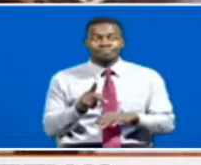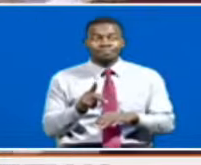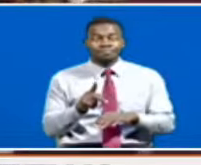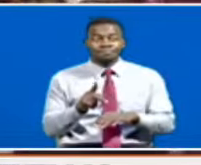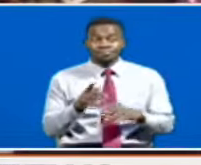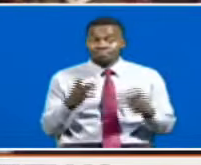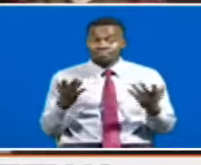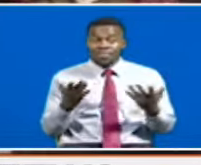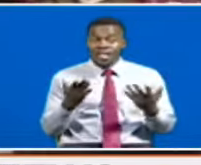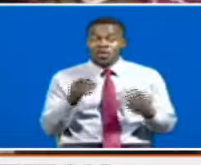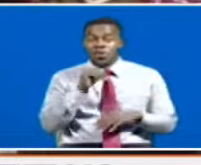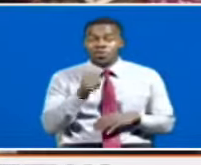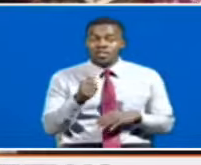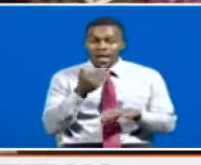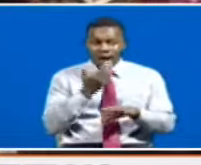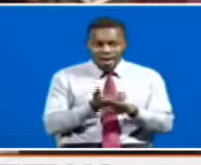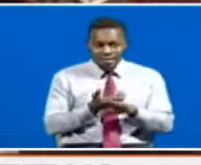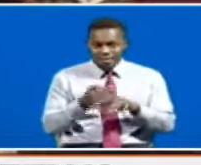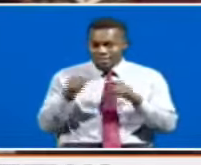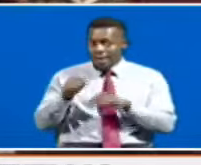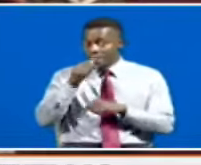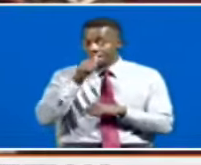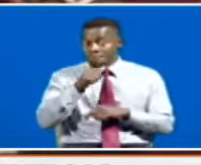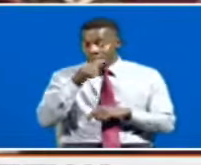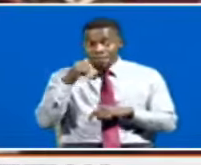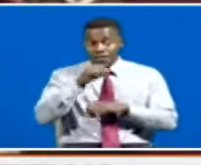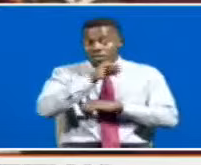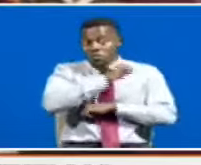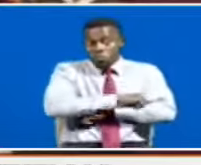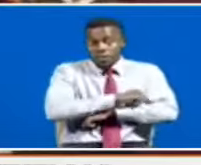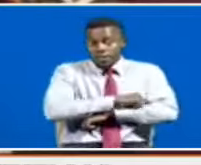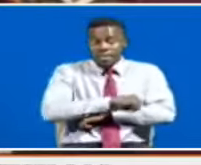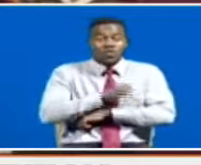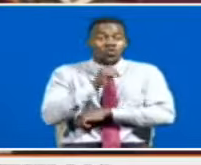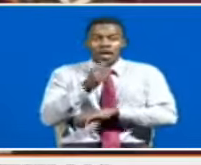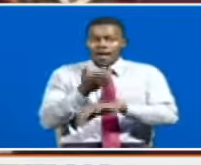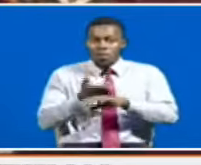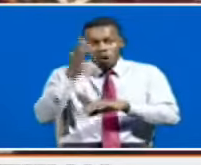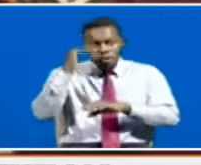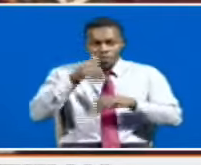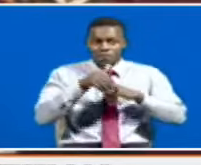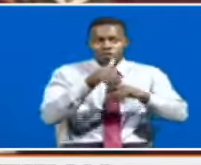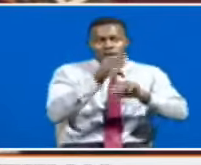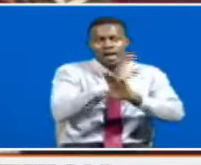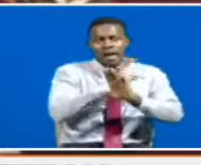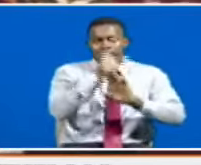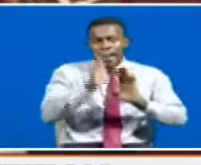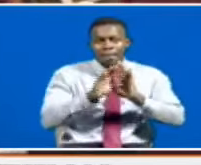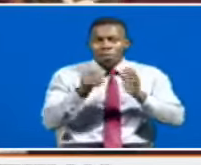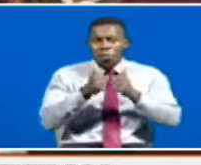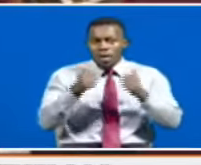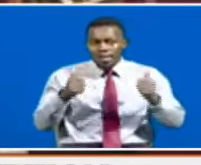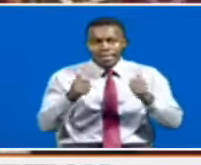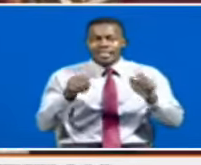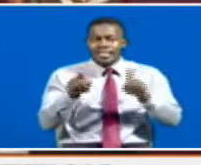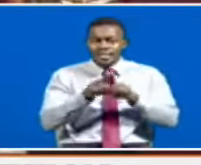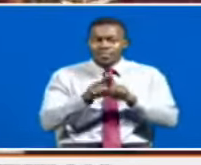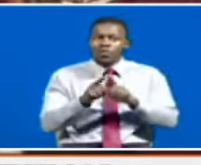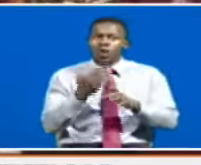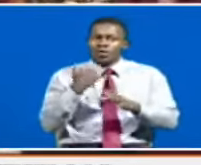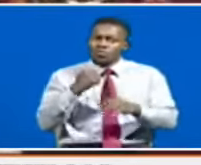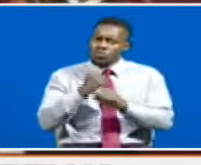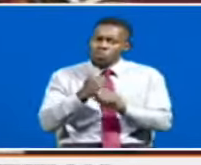Say that we have struggled as a private school, because as long as we follow the curriculum and we purpose to do it